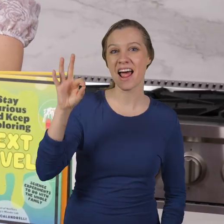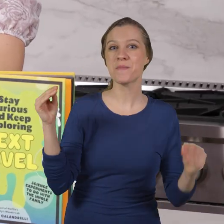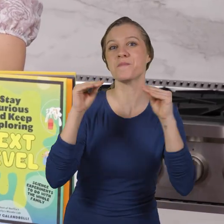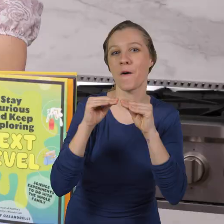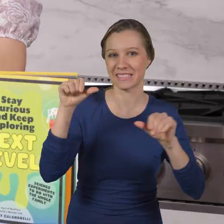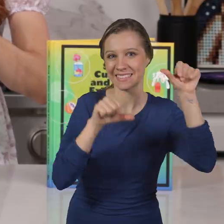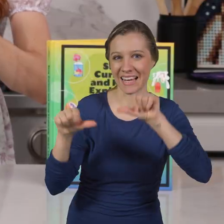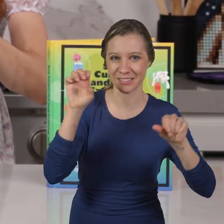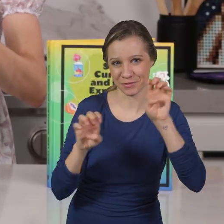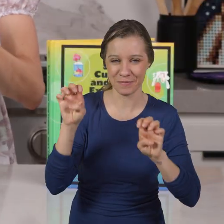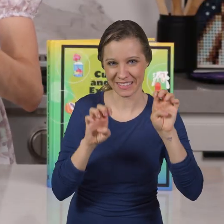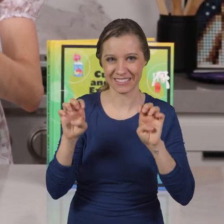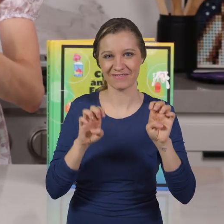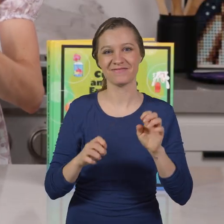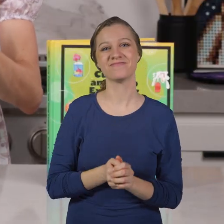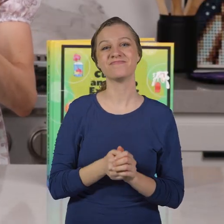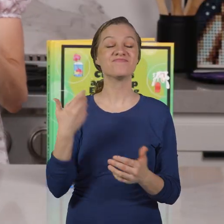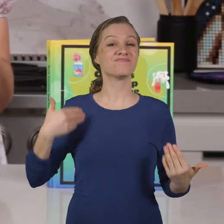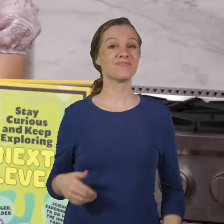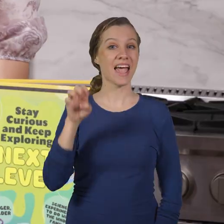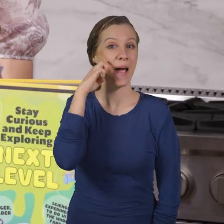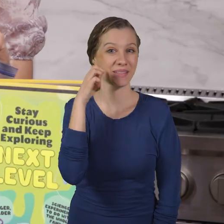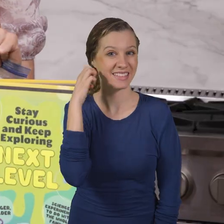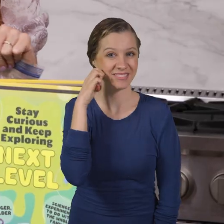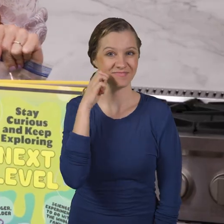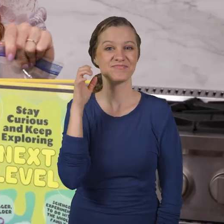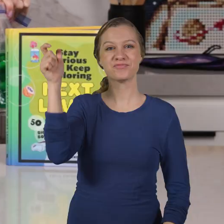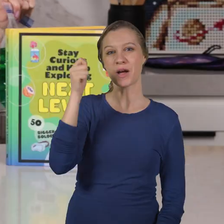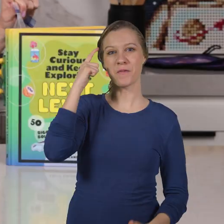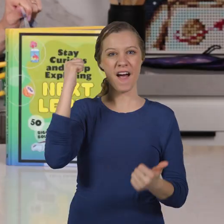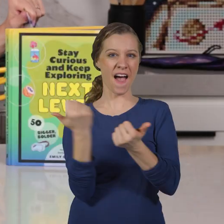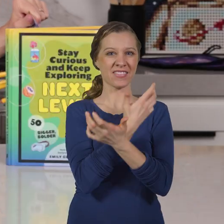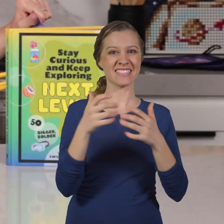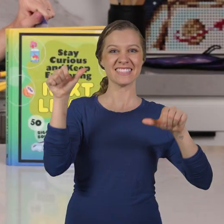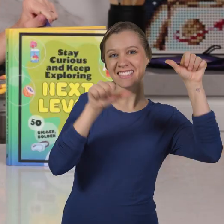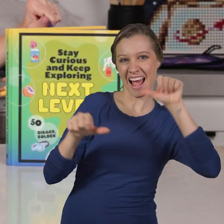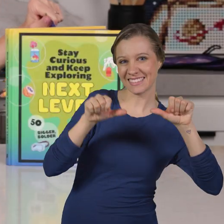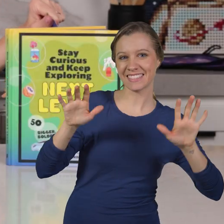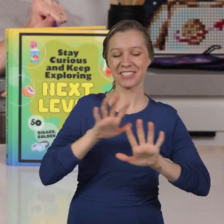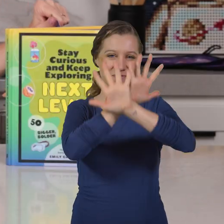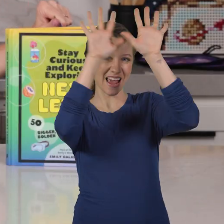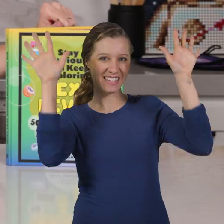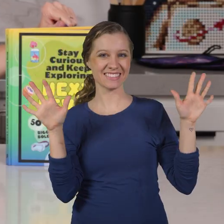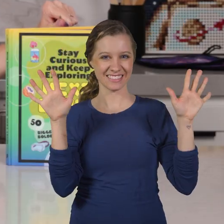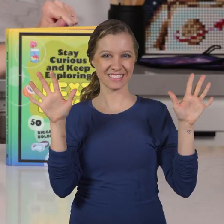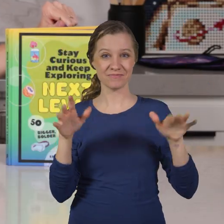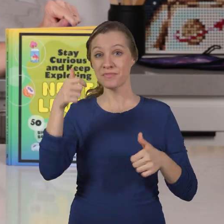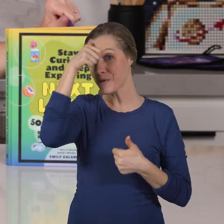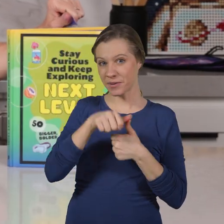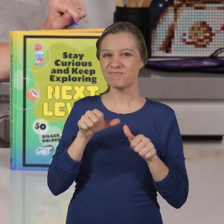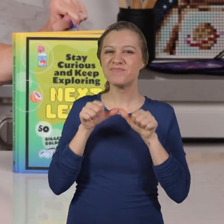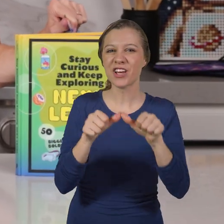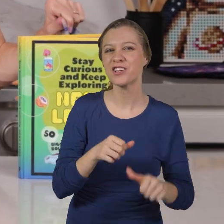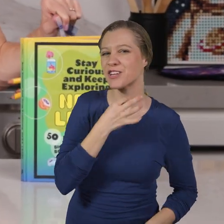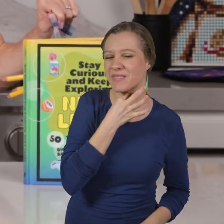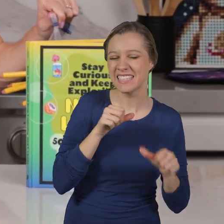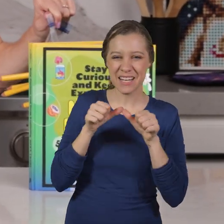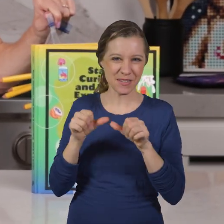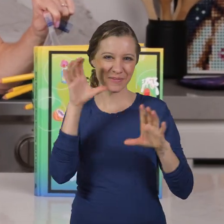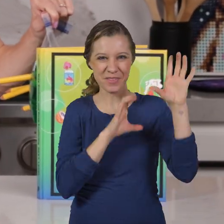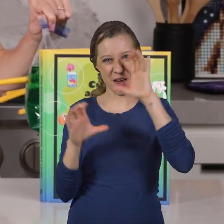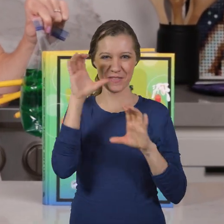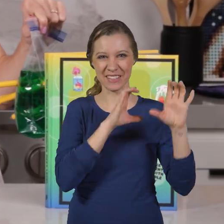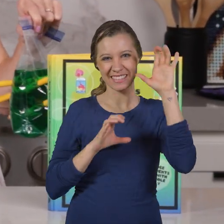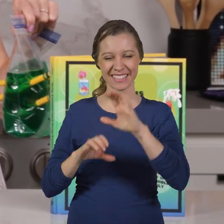for 99 more science experiments. I'm Emily Calandrelli. Subscribe for all things science and space. And remember,